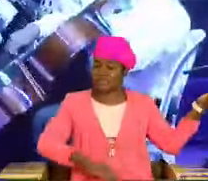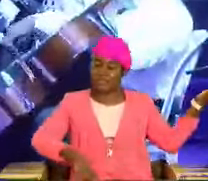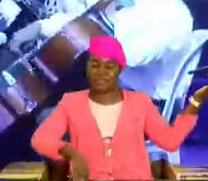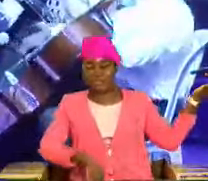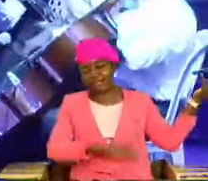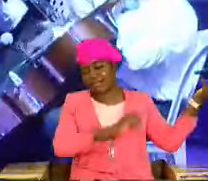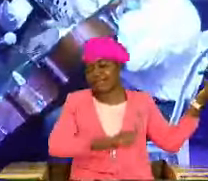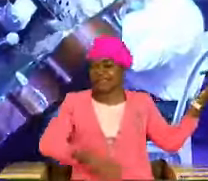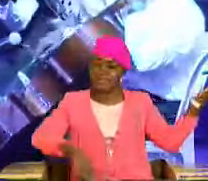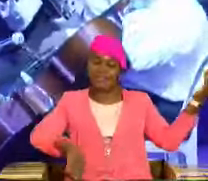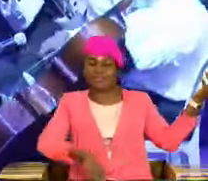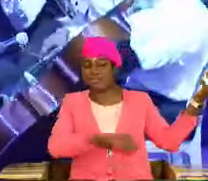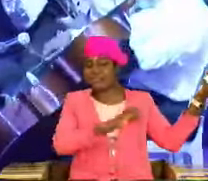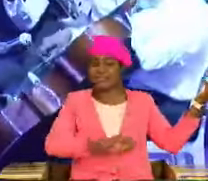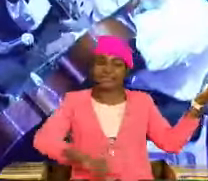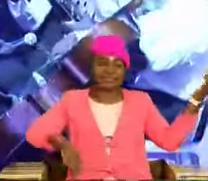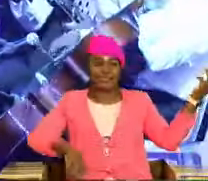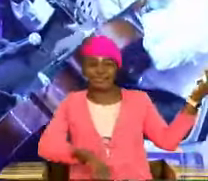e